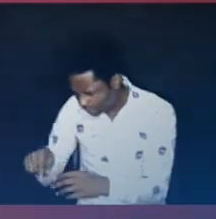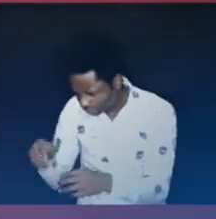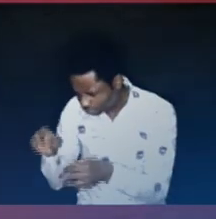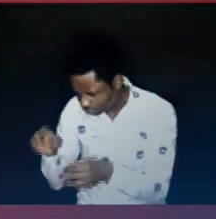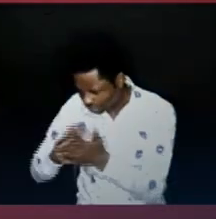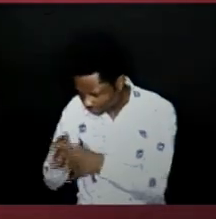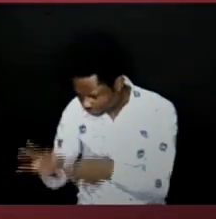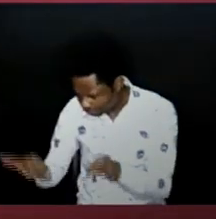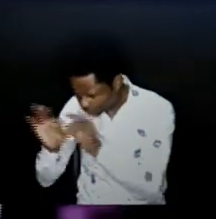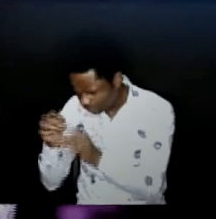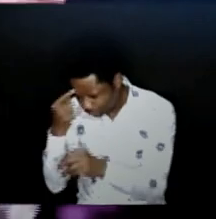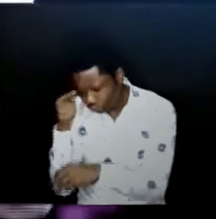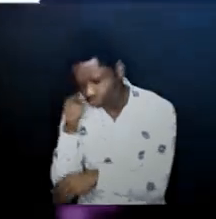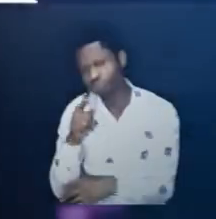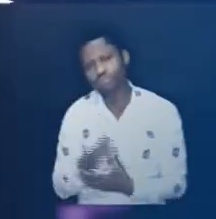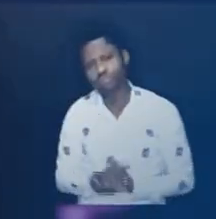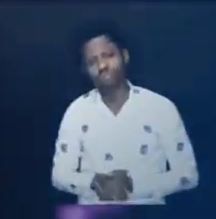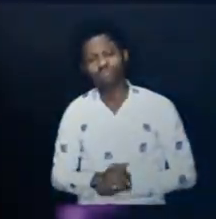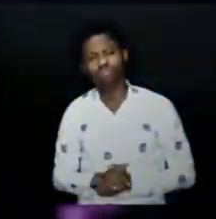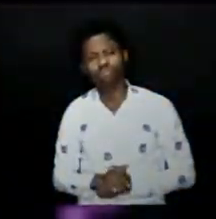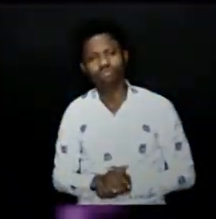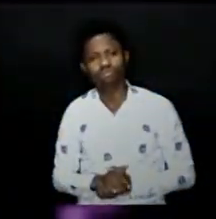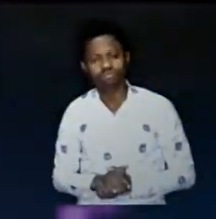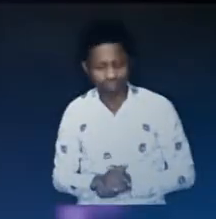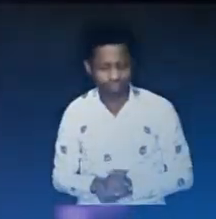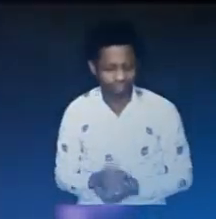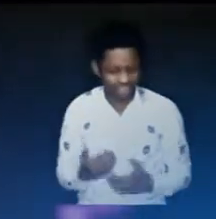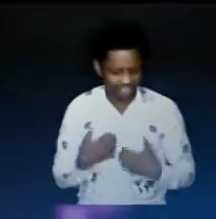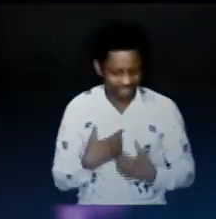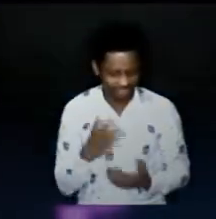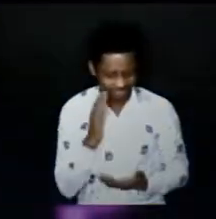See, there's a story of David and